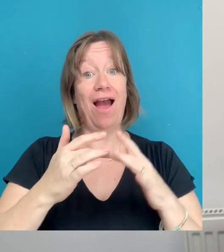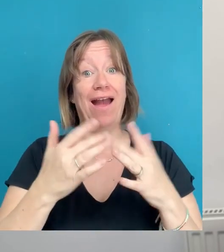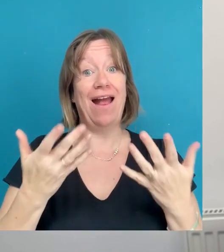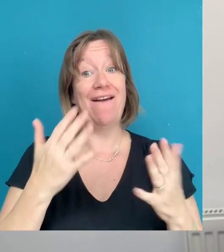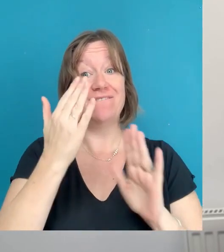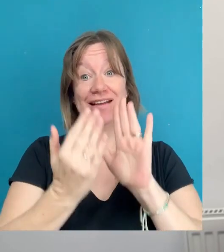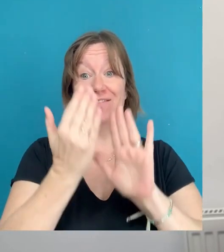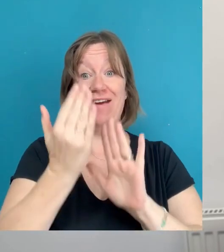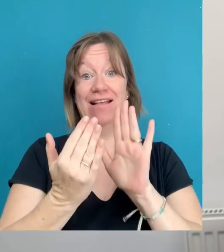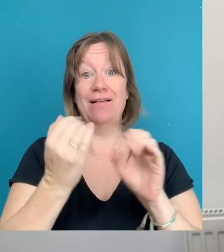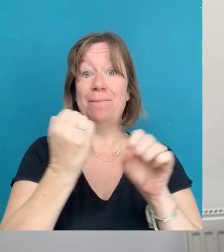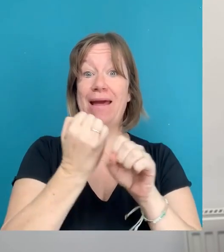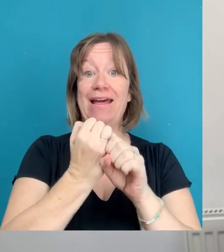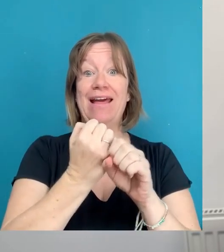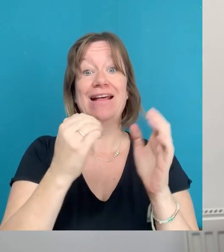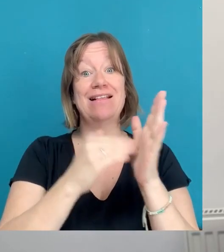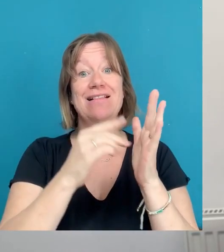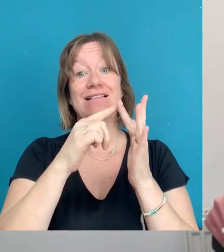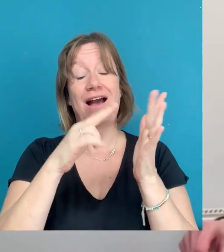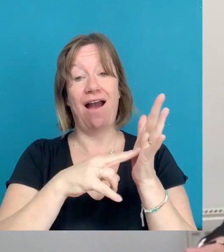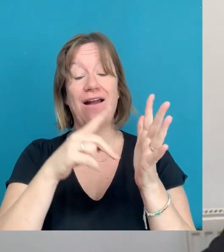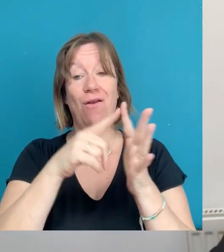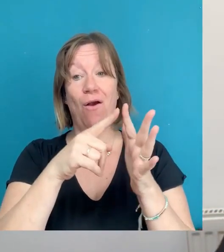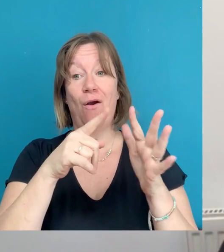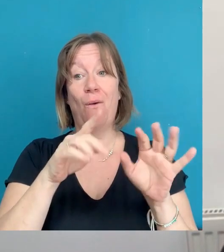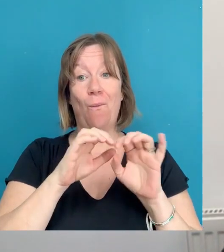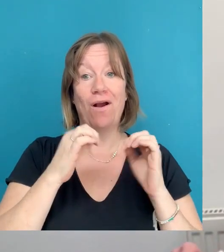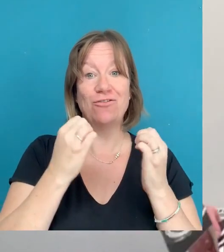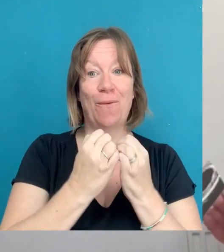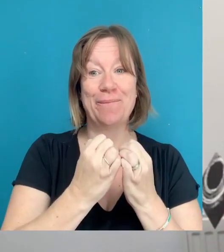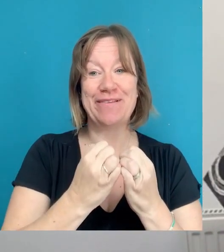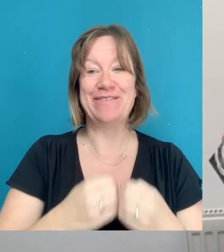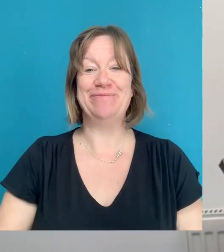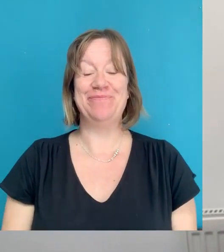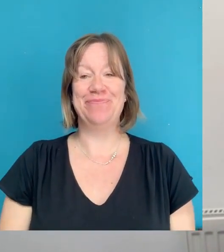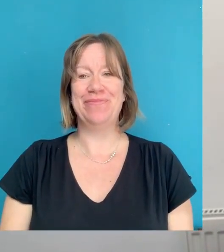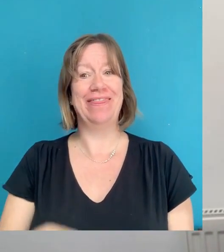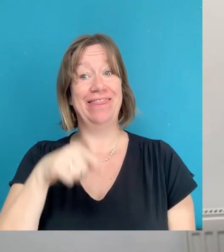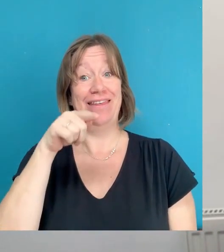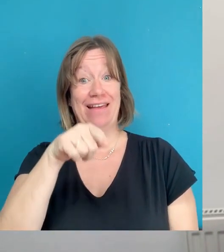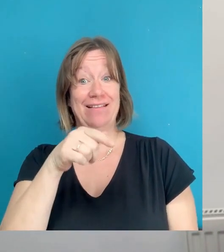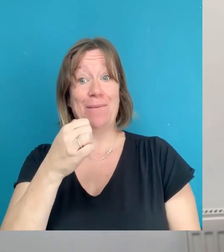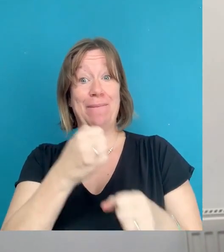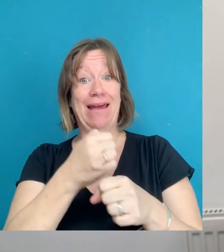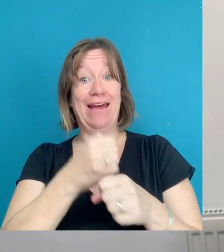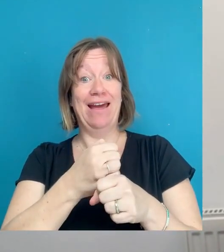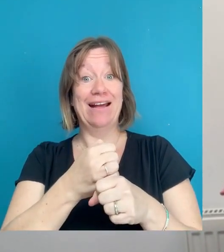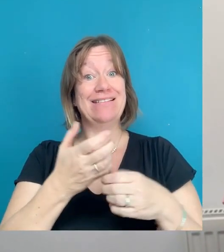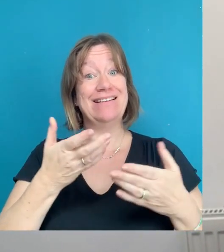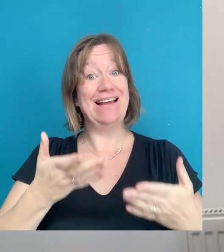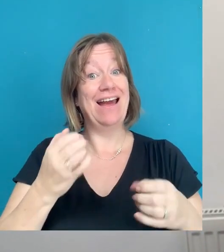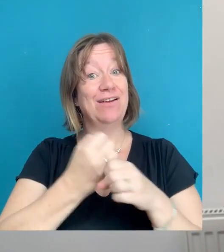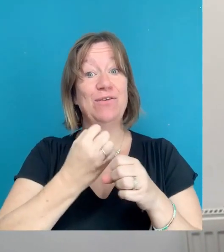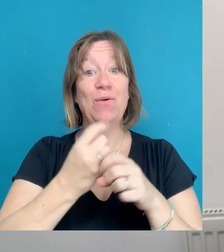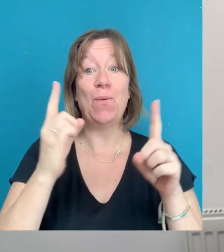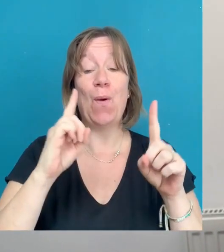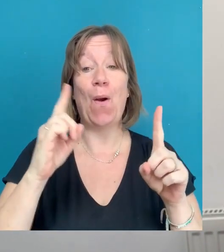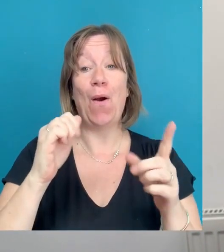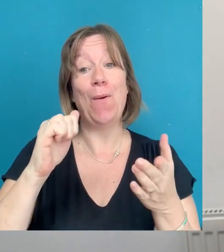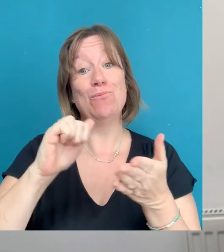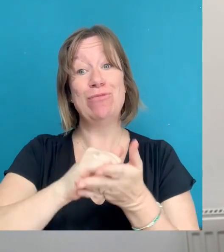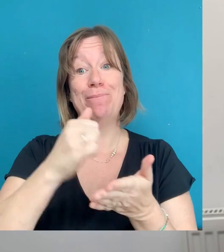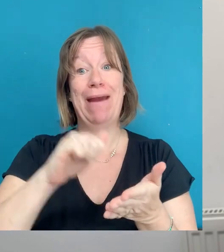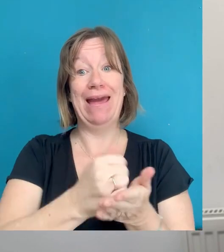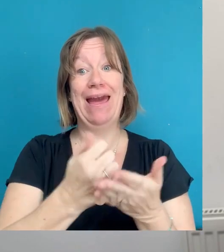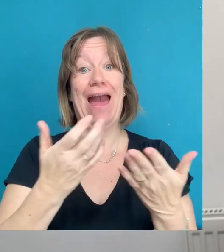design workshops. And these are designs that we're making, and today we're doing the printmaking